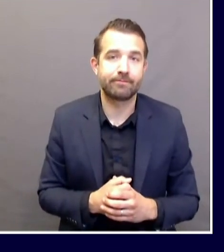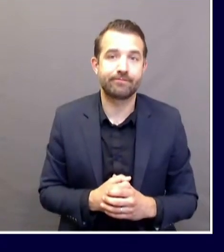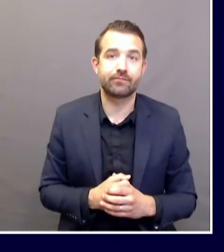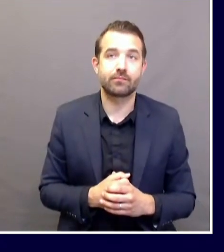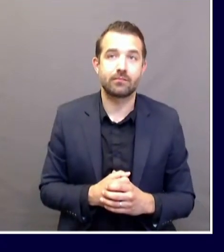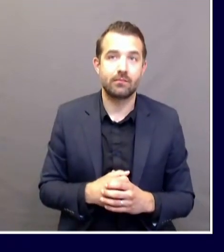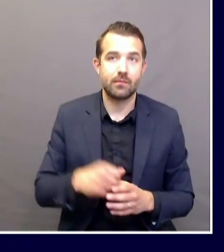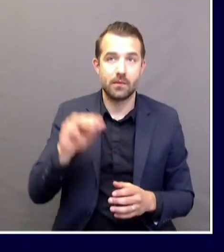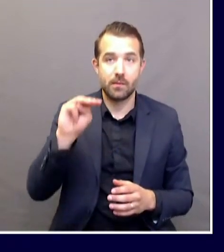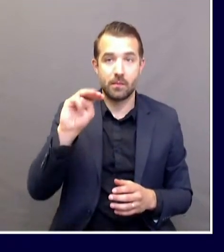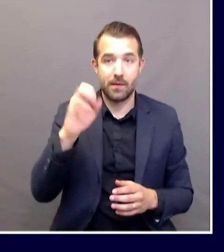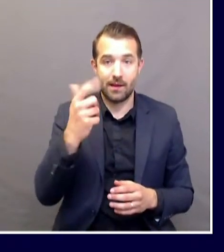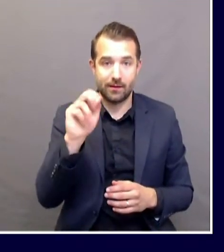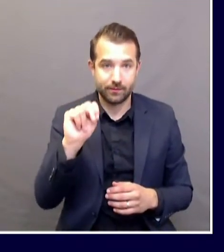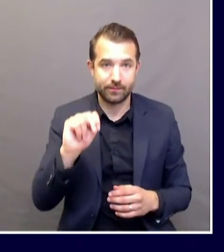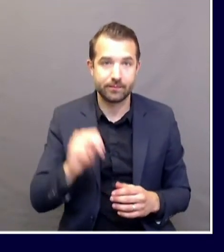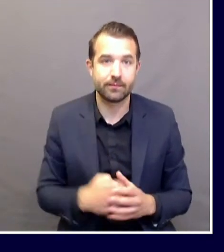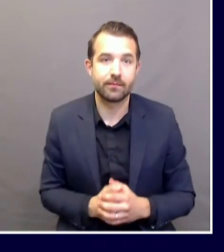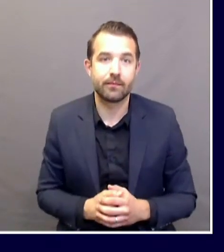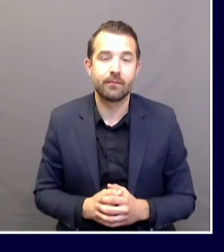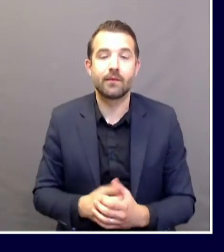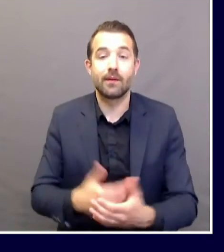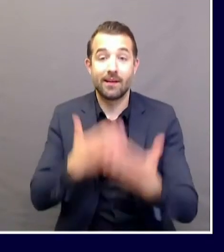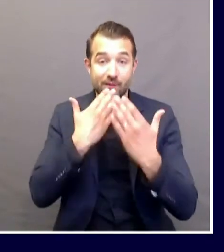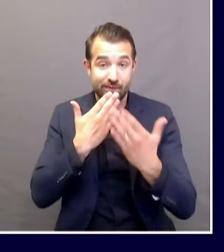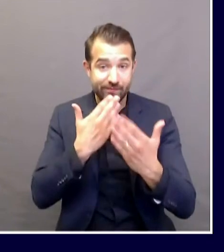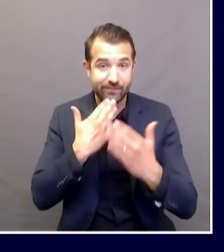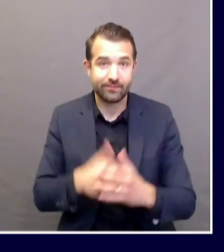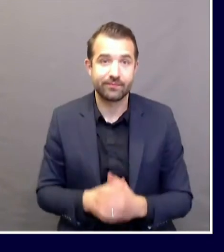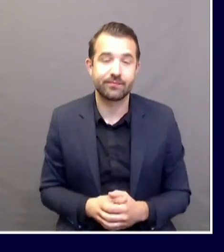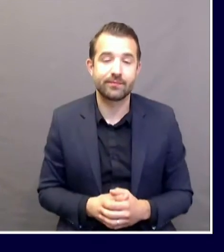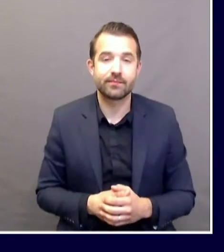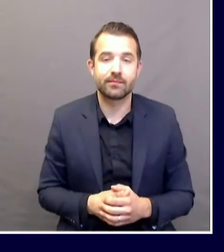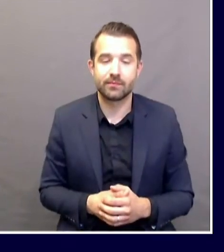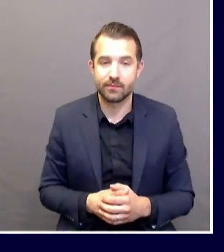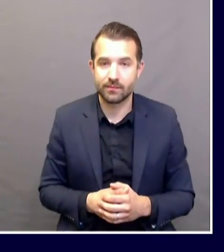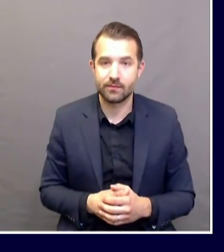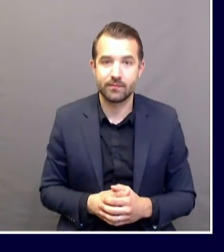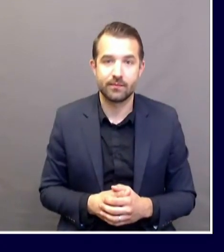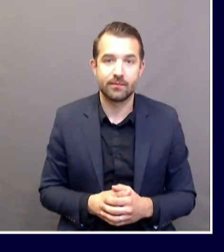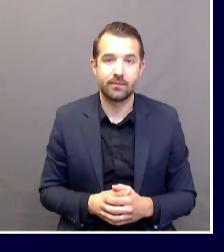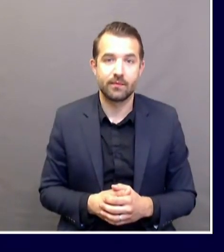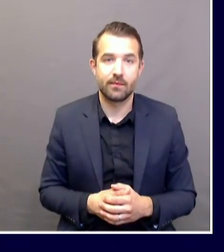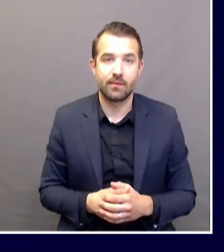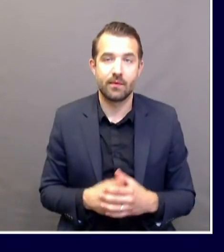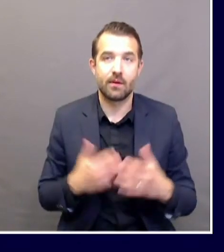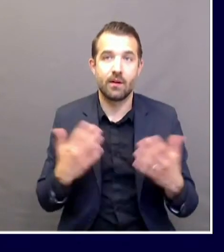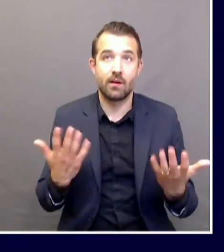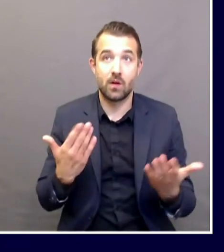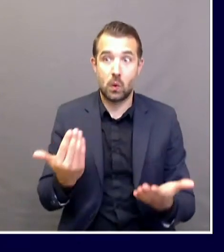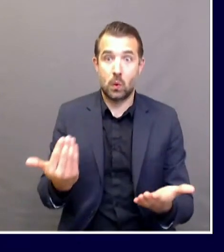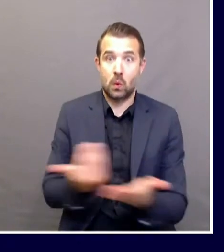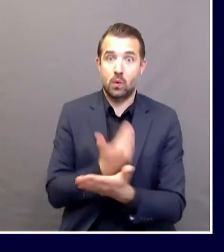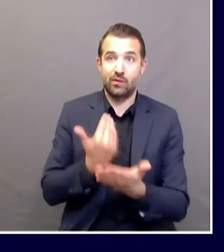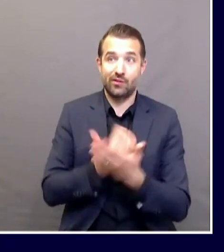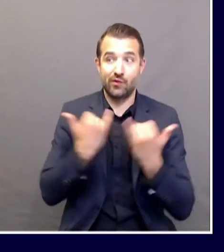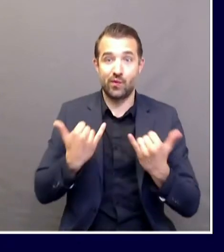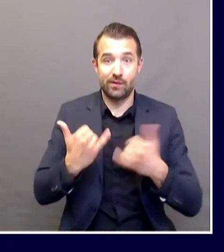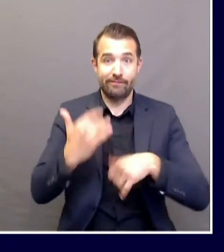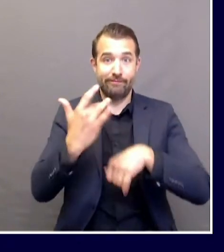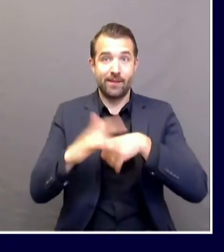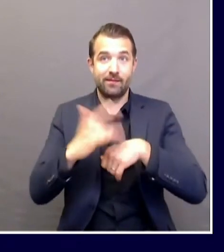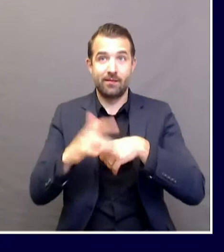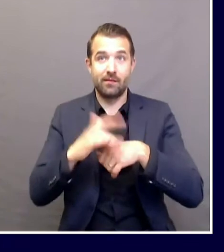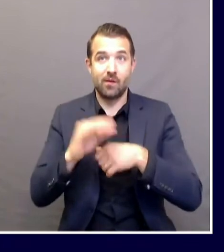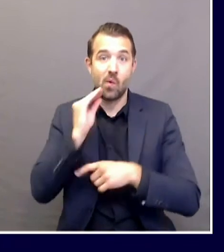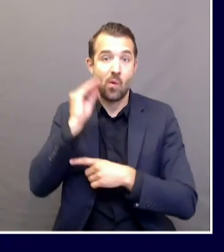Thank you for taking my question, Dr. Shah. The rapid home, excuse me, the rapid at-home tests that are going to be sold in pharmacies,